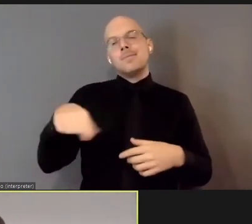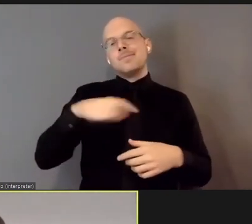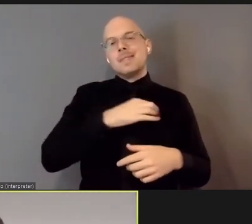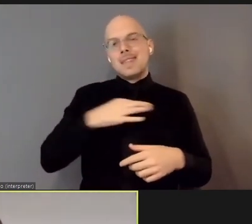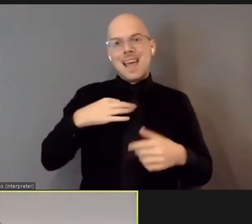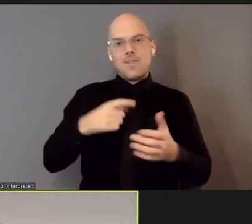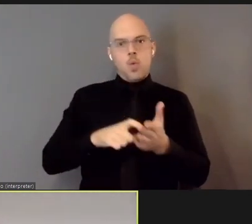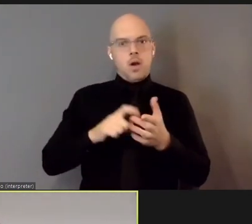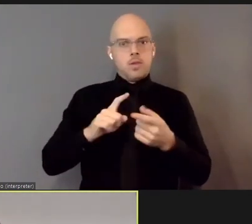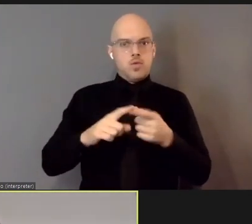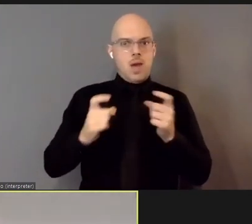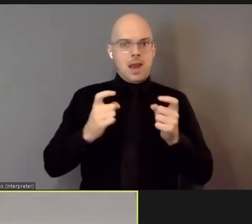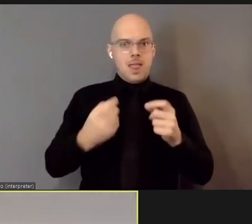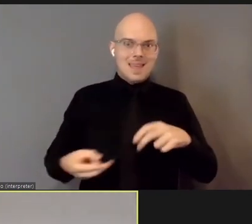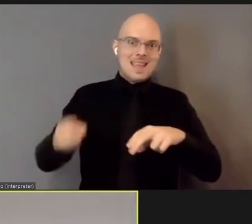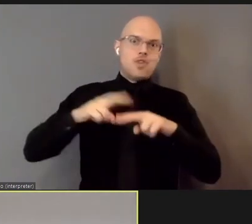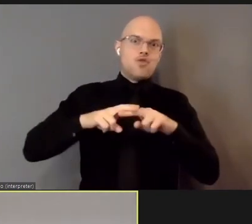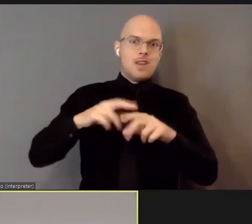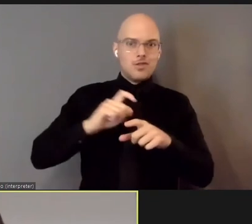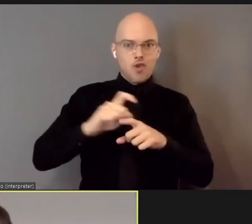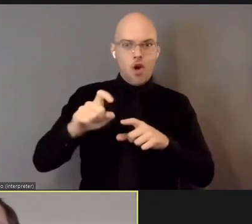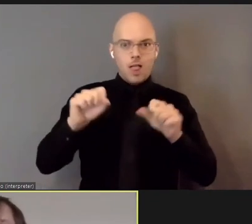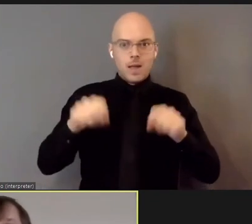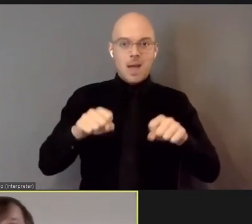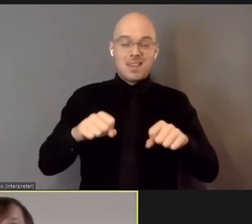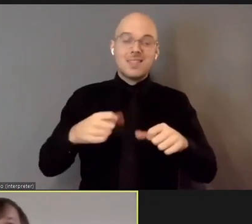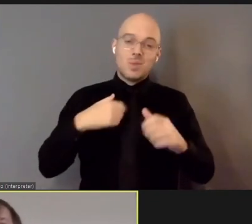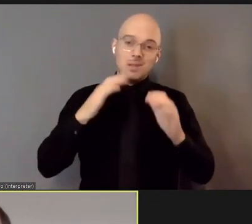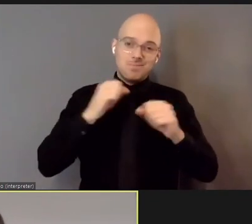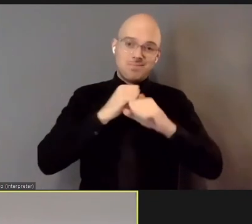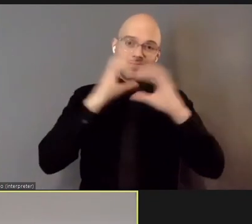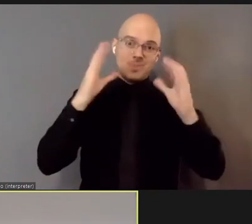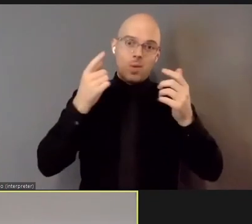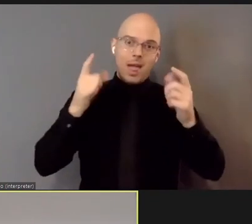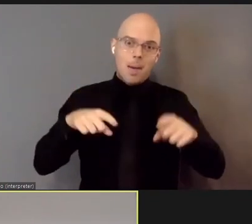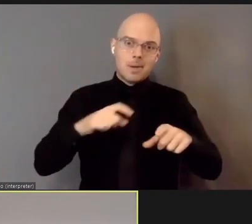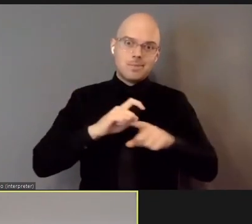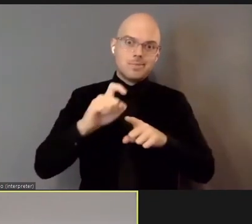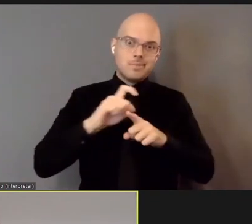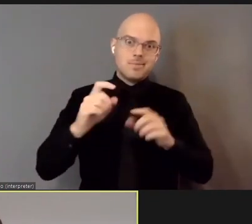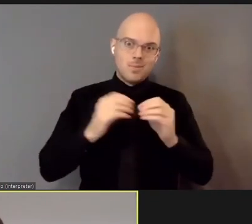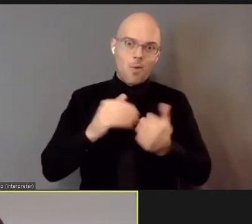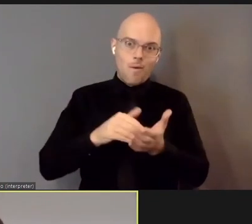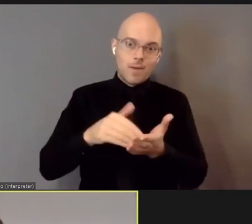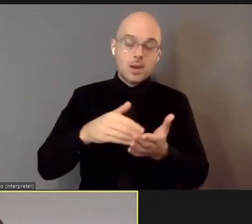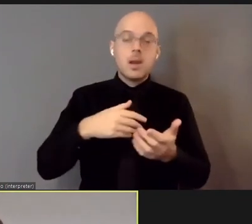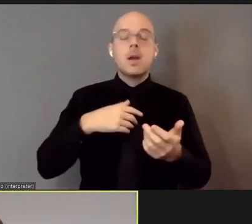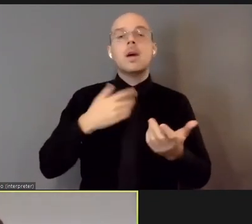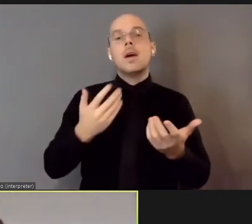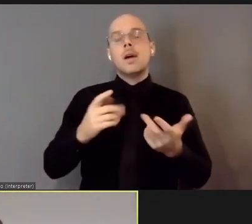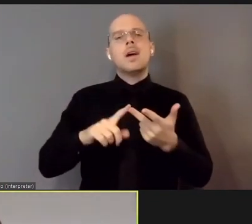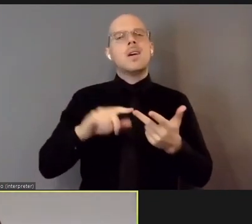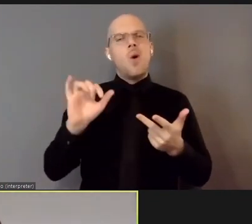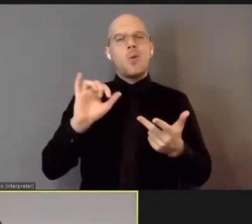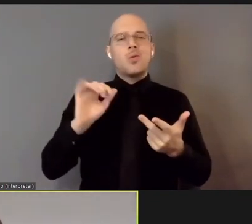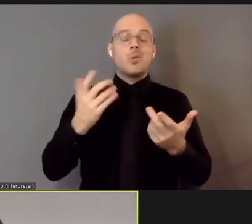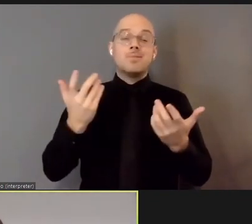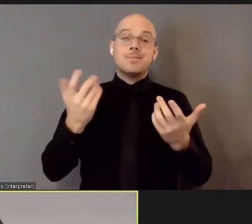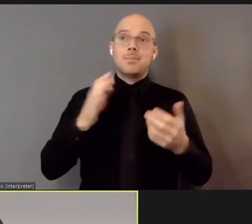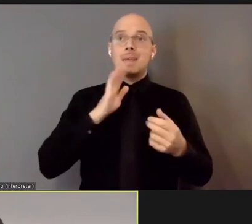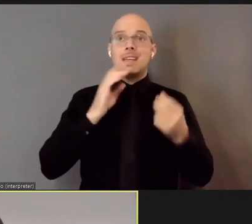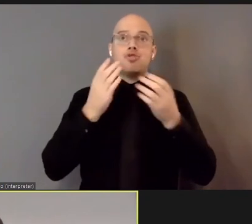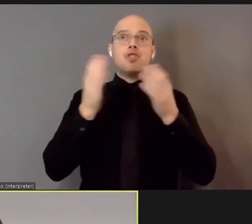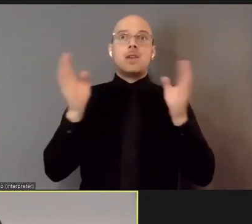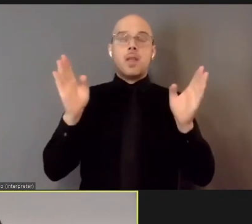handle the increased call capacity that we expect will occur. And just in general, we found that